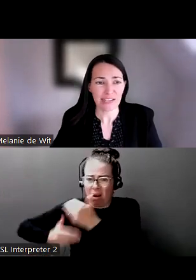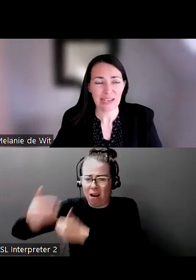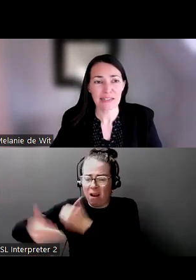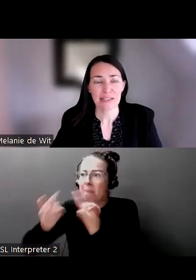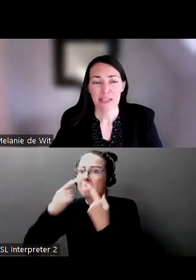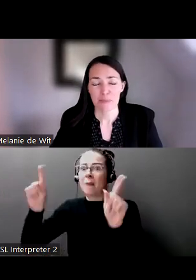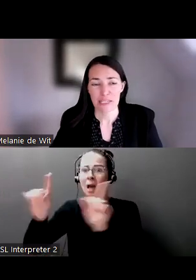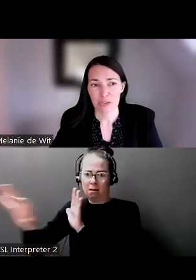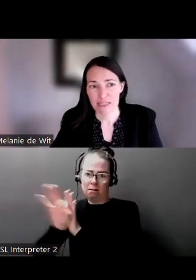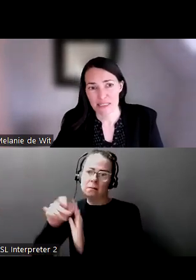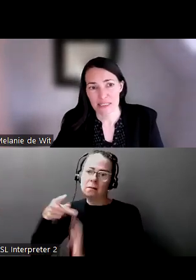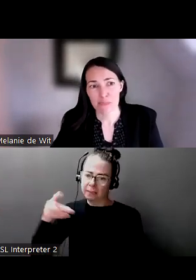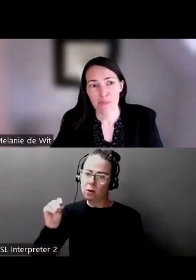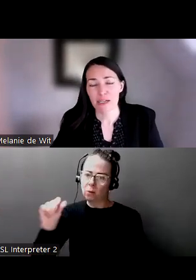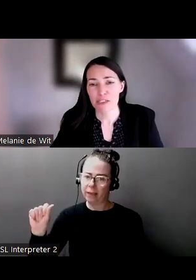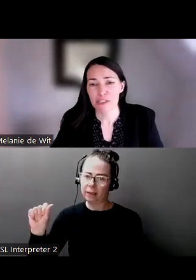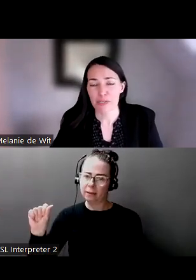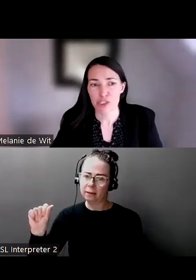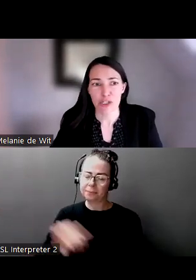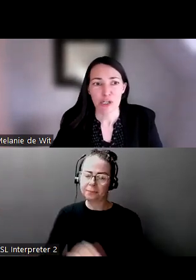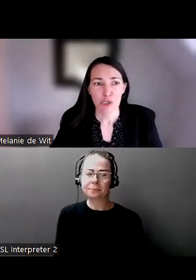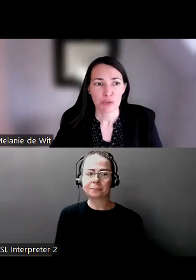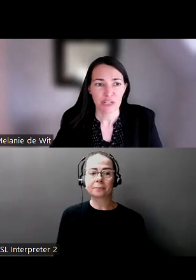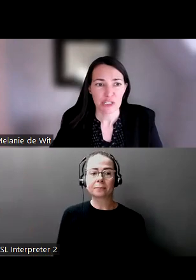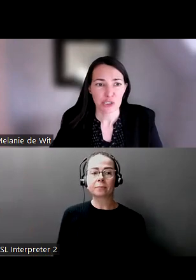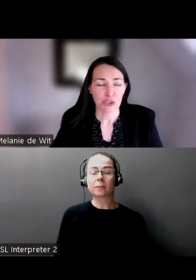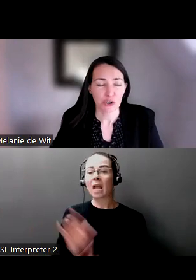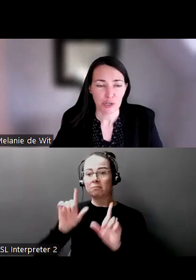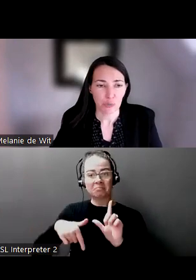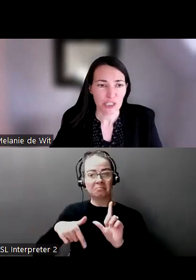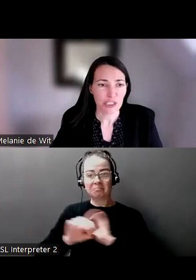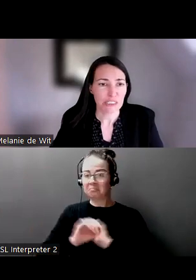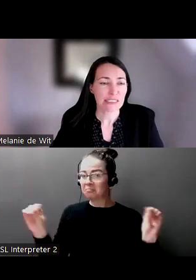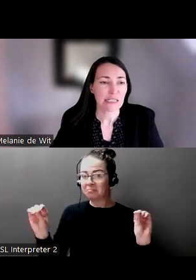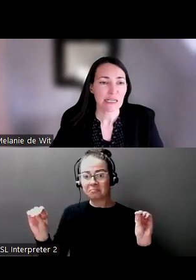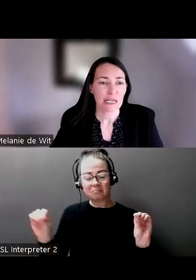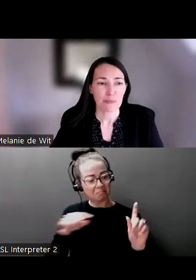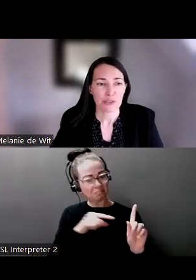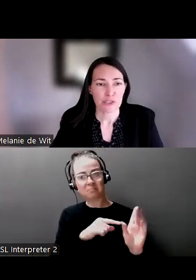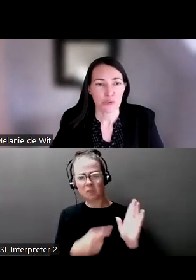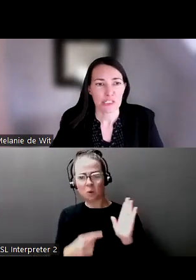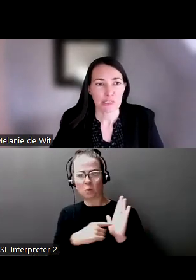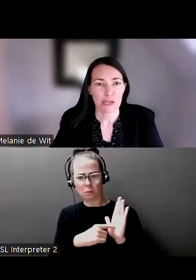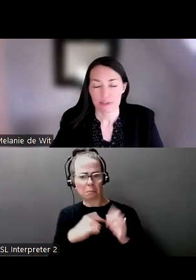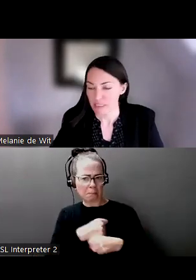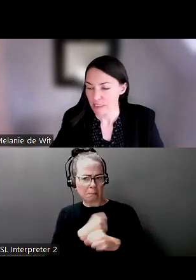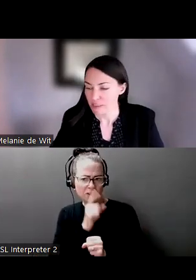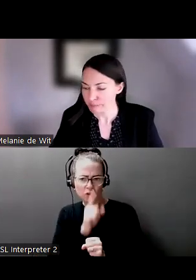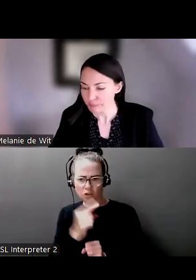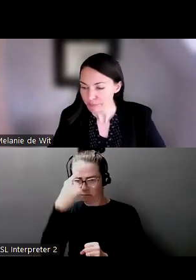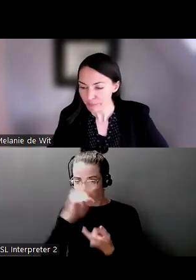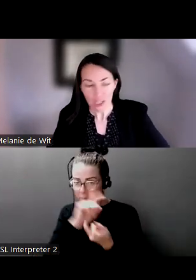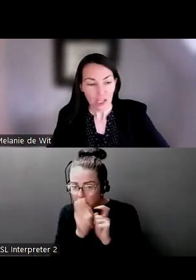And again, the POA doesn't expire, so it should reflect your current wishes, but there's no expiry